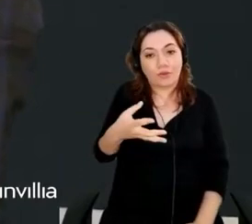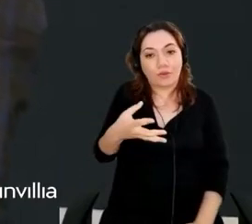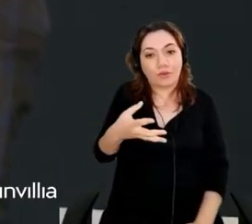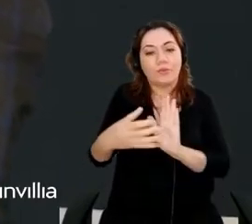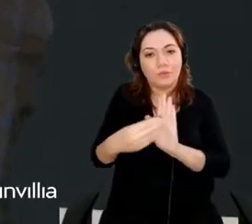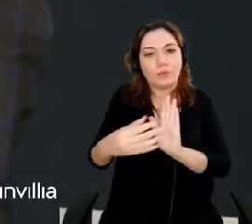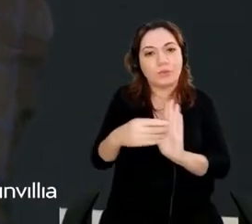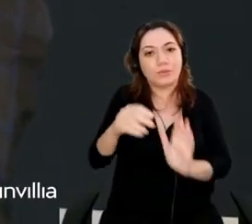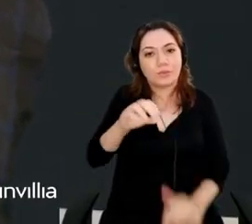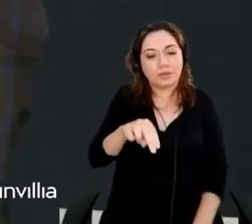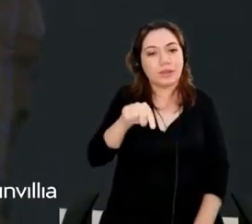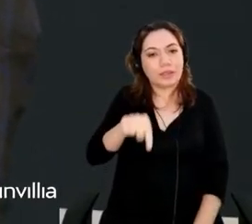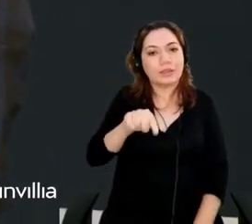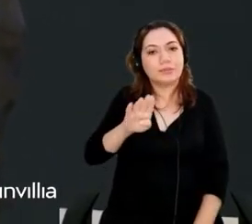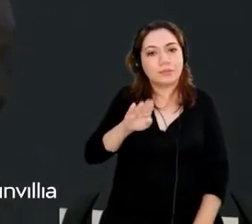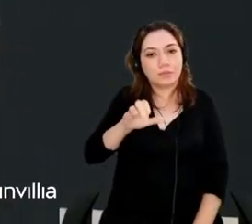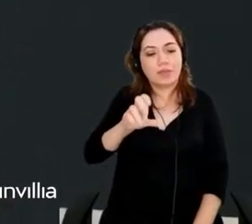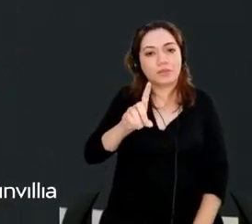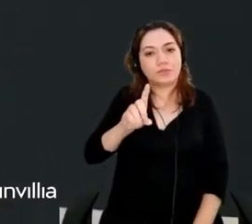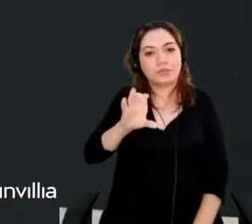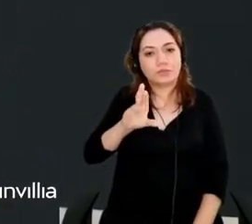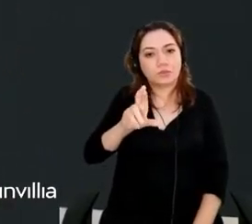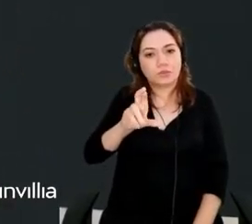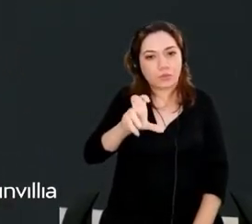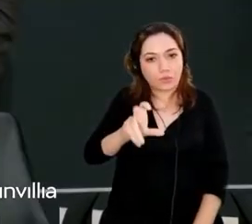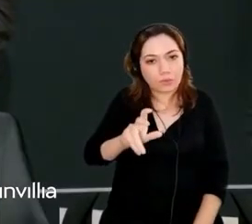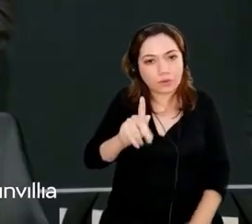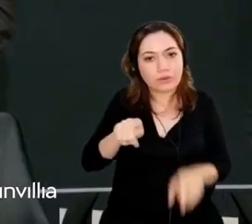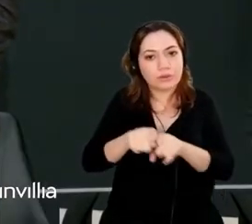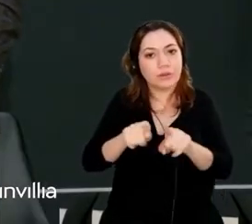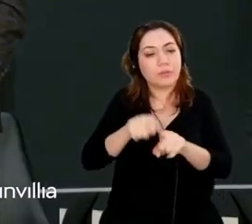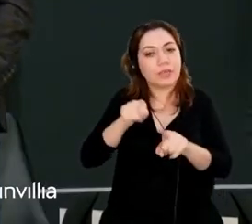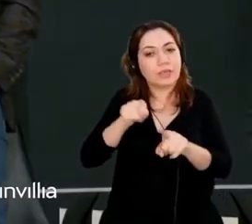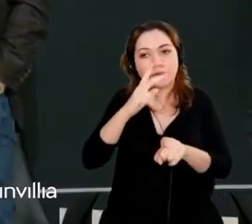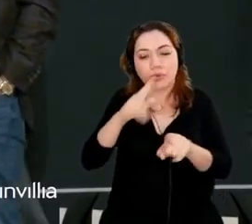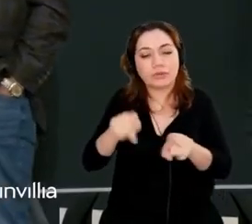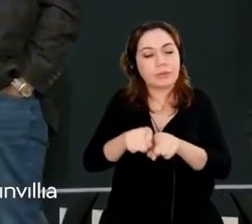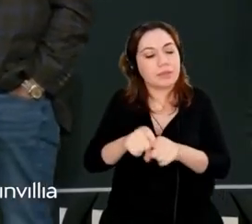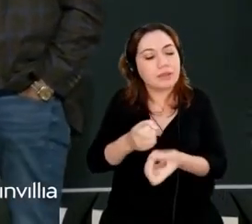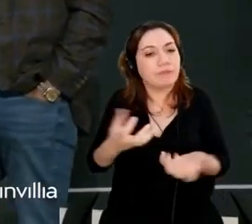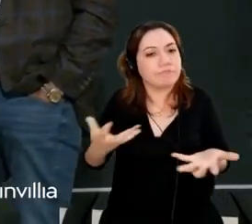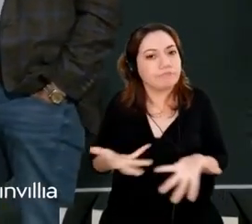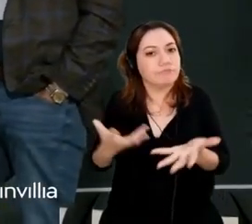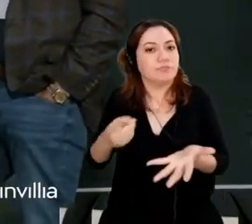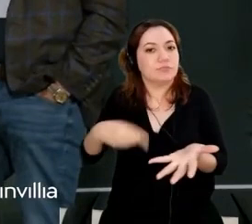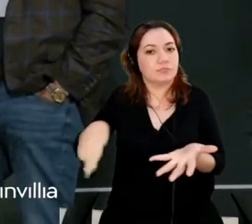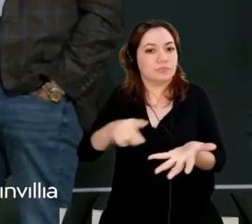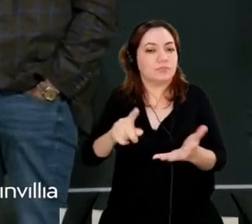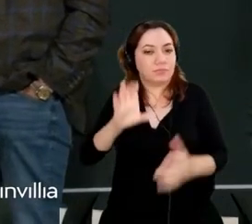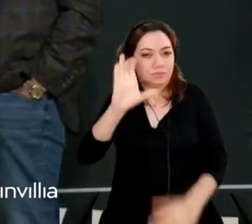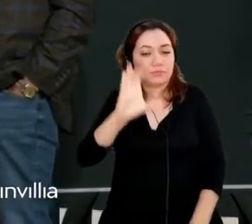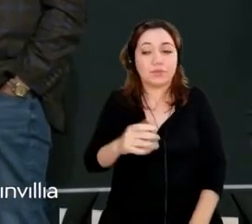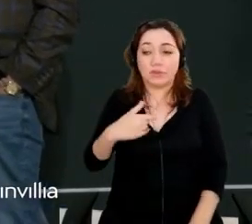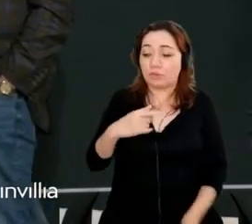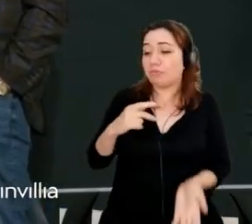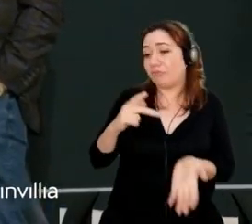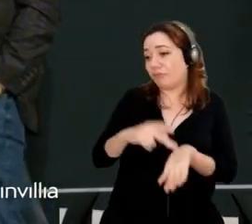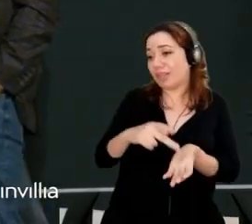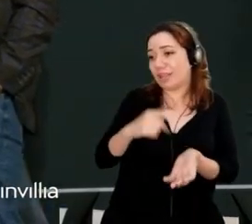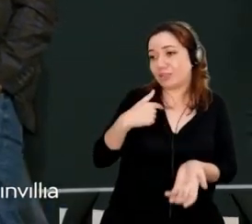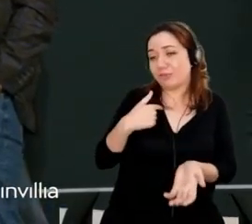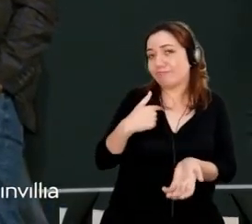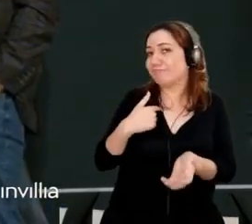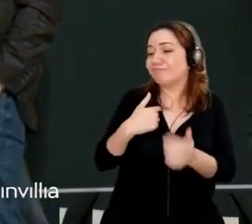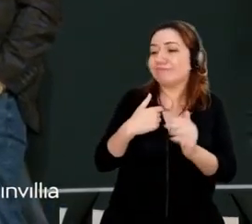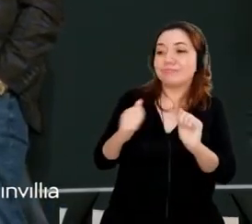traction and is super exciting for our customers. Right. Yeah, I'm particularly excited to see that all of